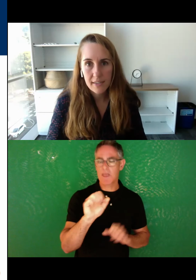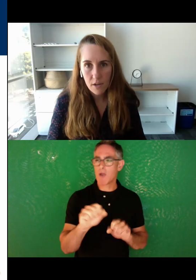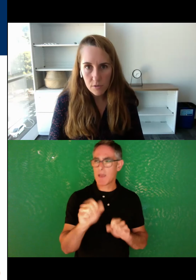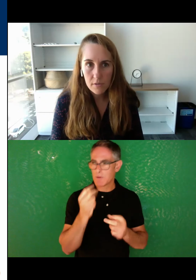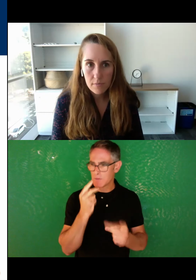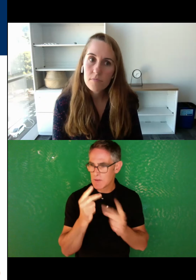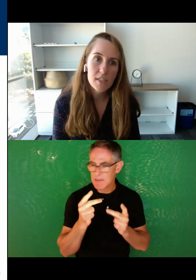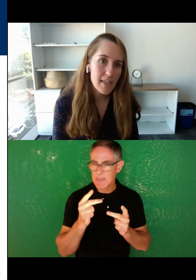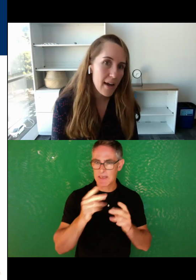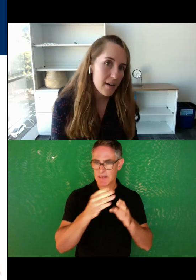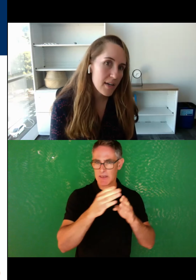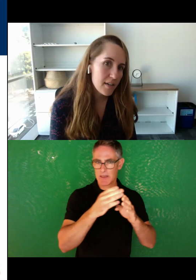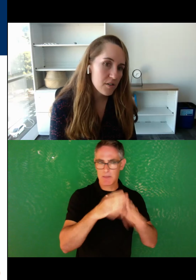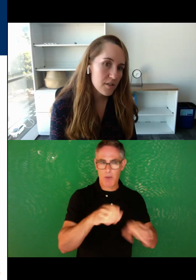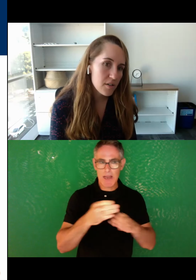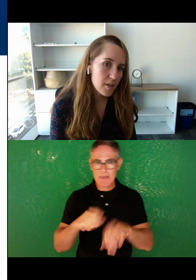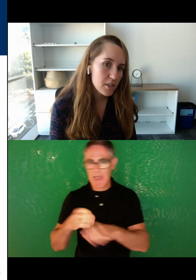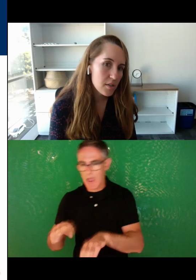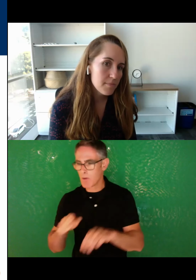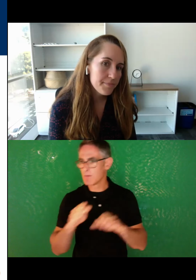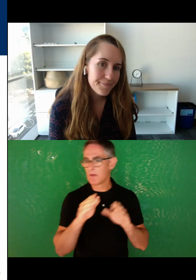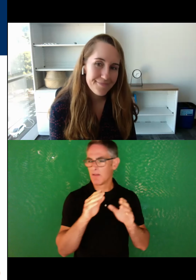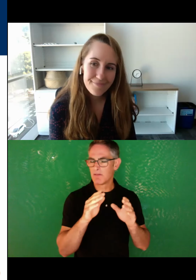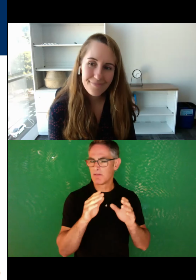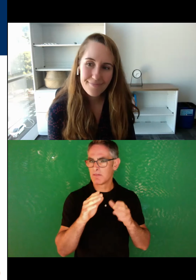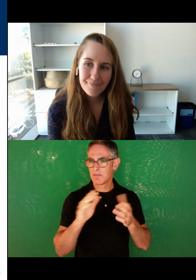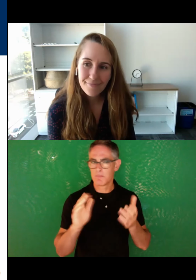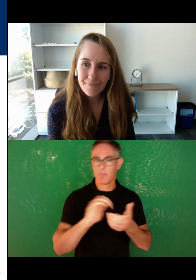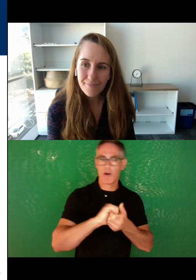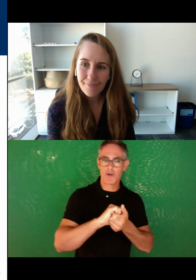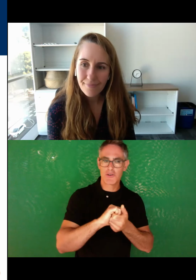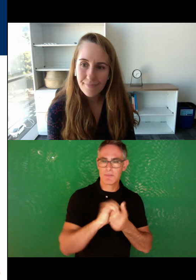with ACOs. Does that answer the question?